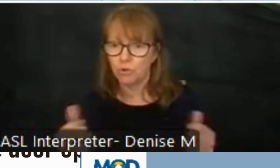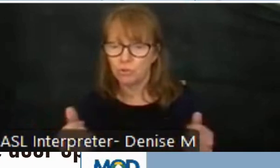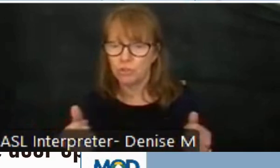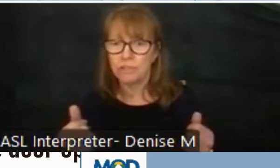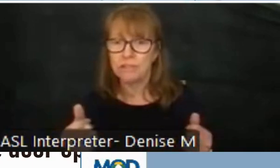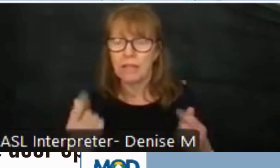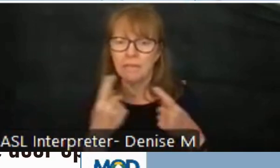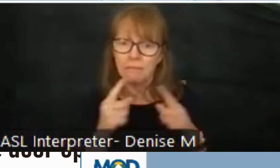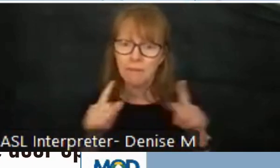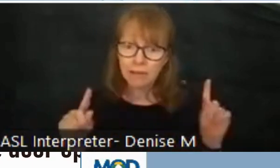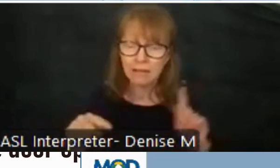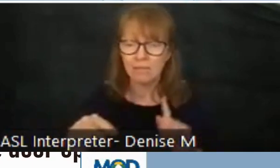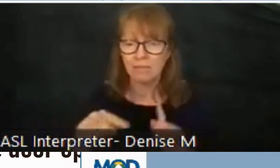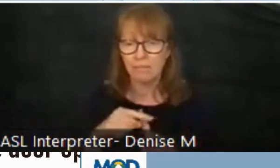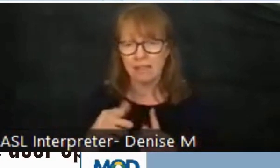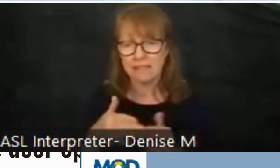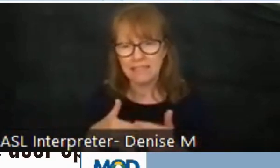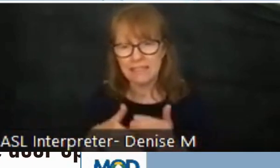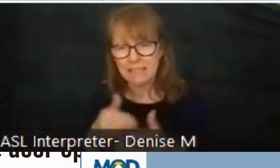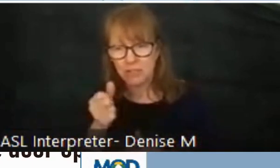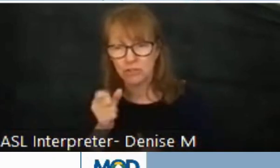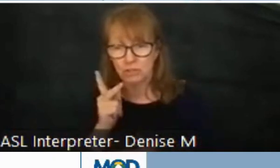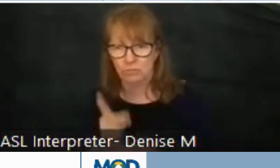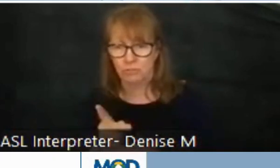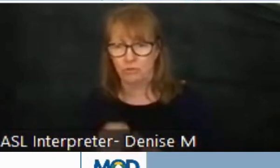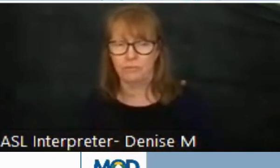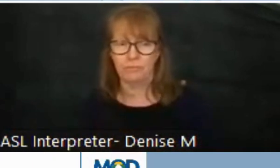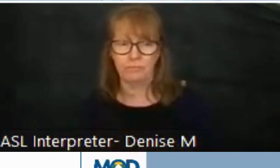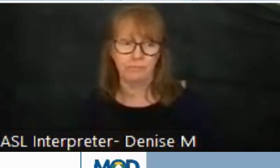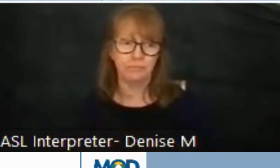easier to get approved.